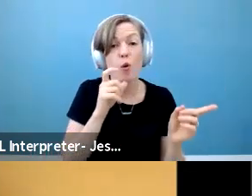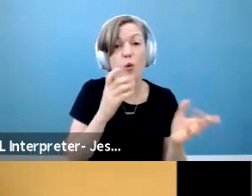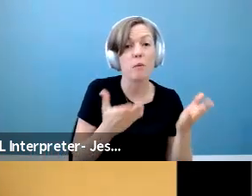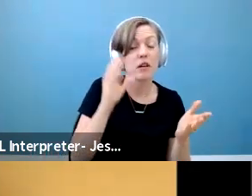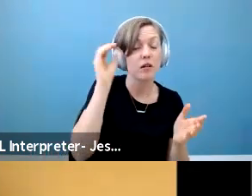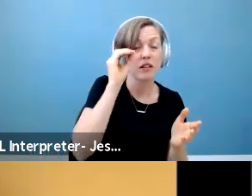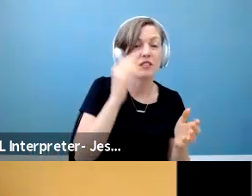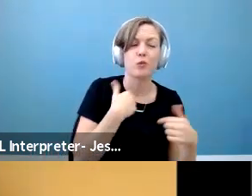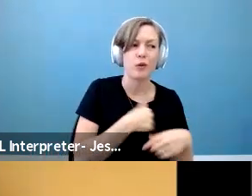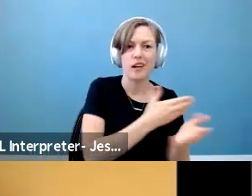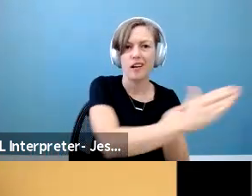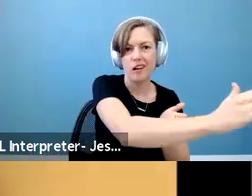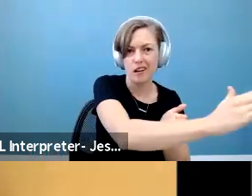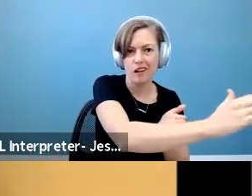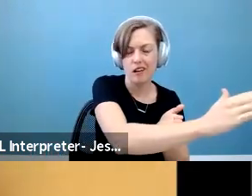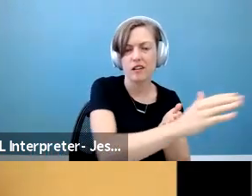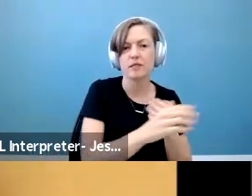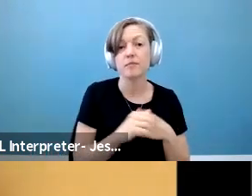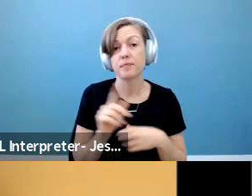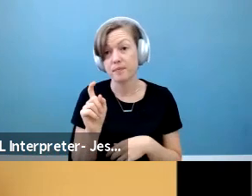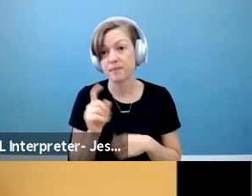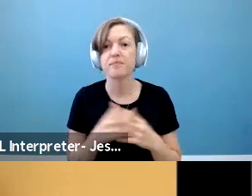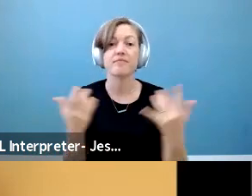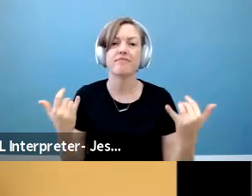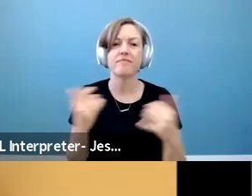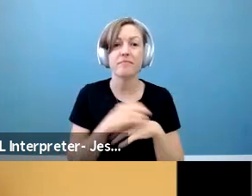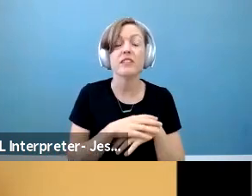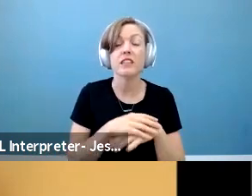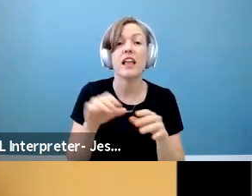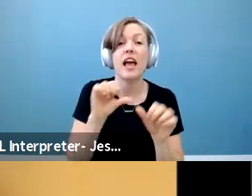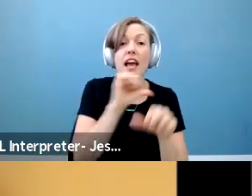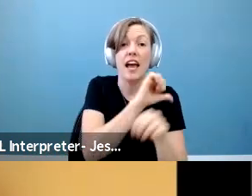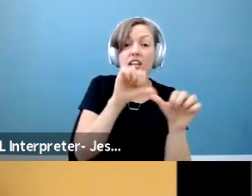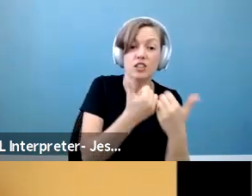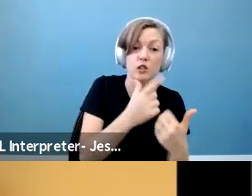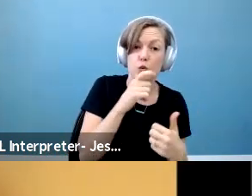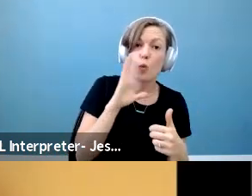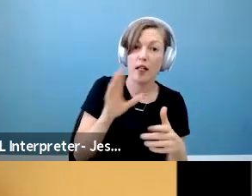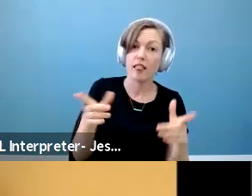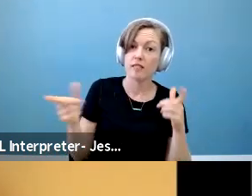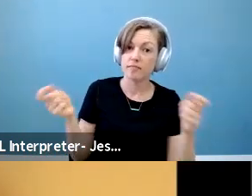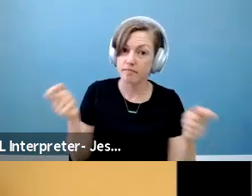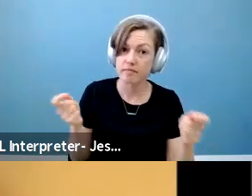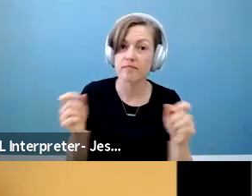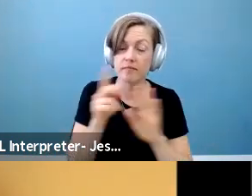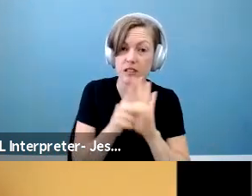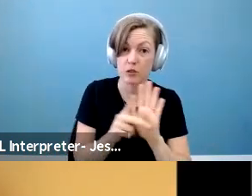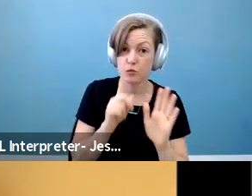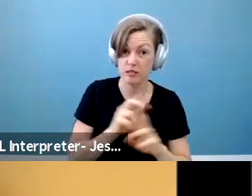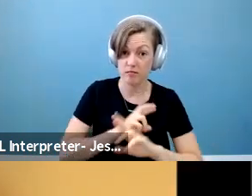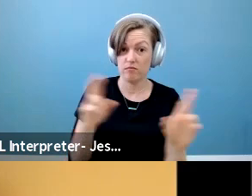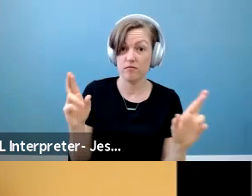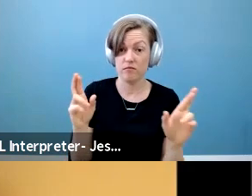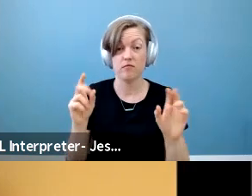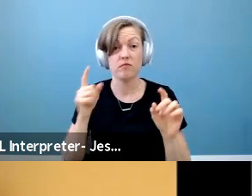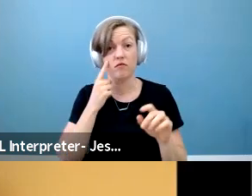excluded or overlooked? Are the agencies that will carry out a policy equipped to anticipate and respond